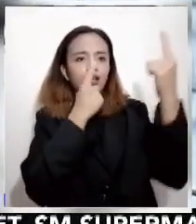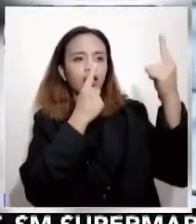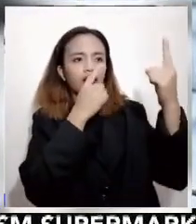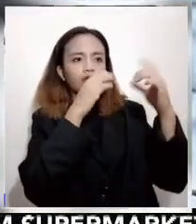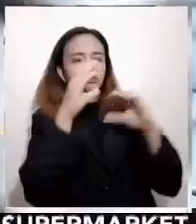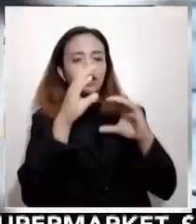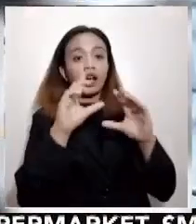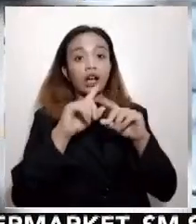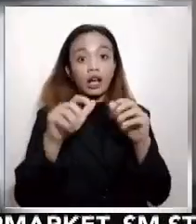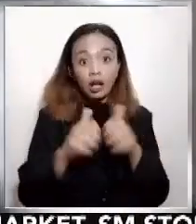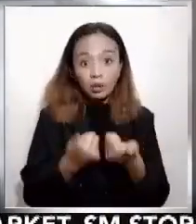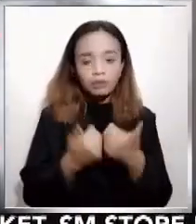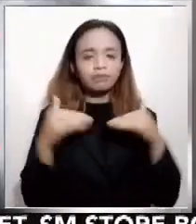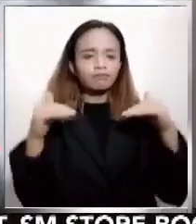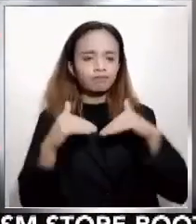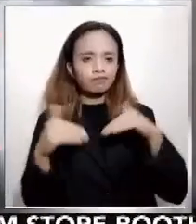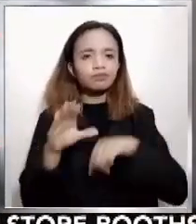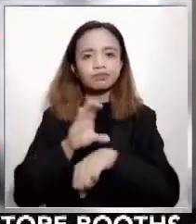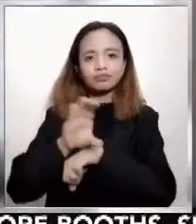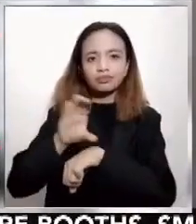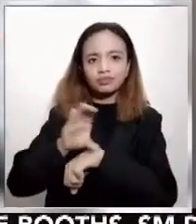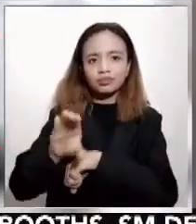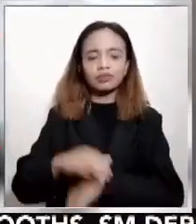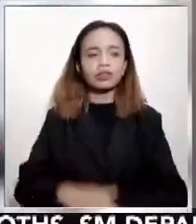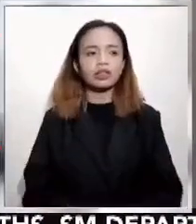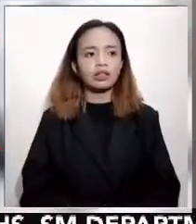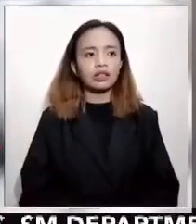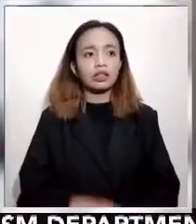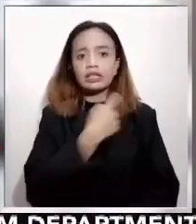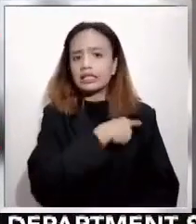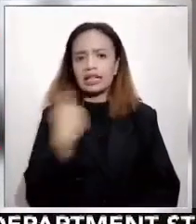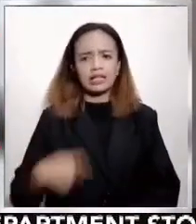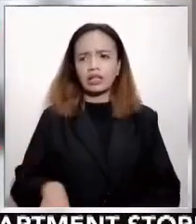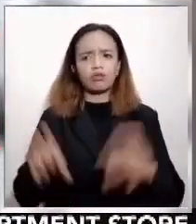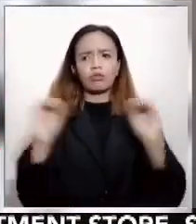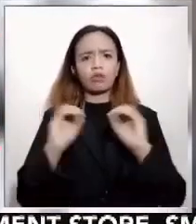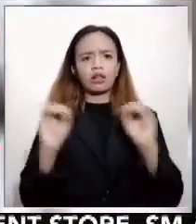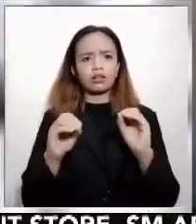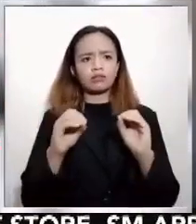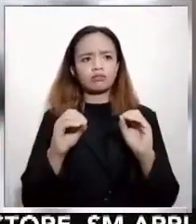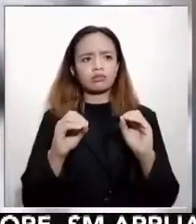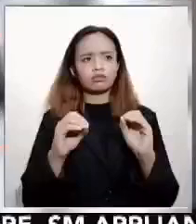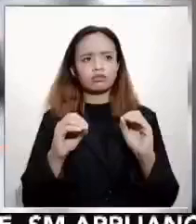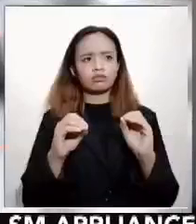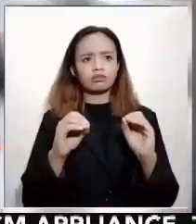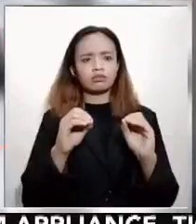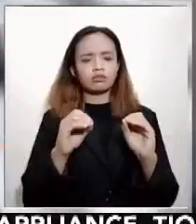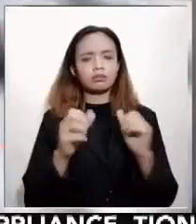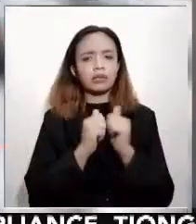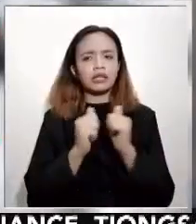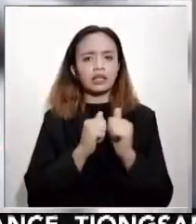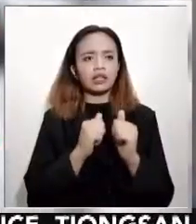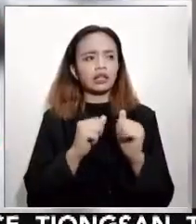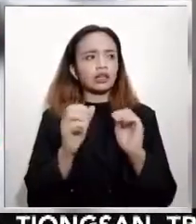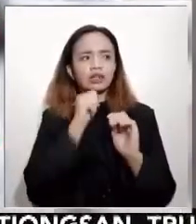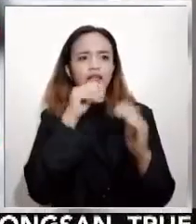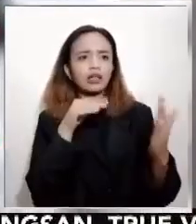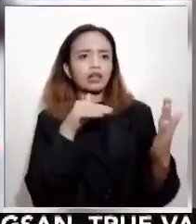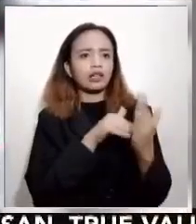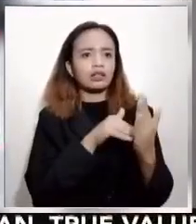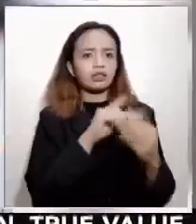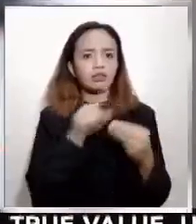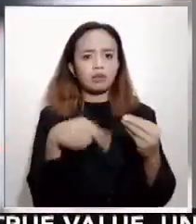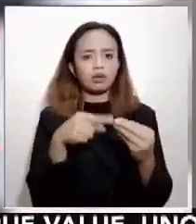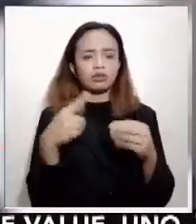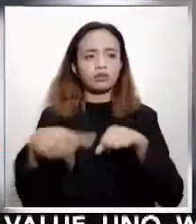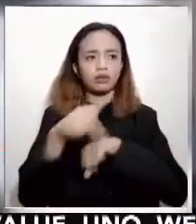at konsultasyon. China has no objection to Philippines to develop its normal